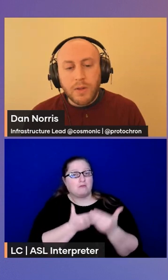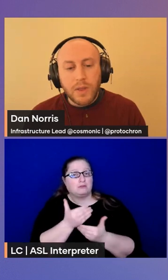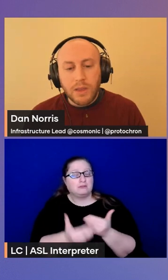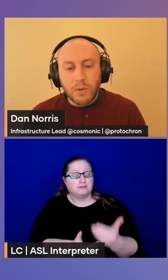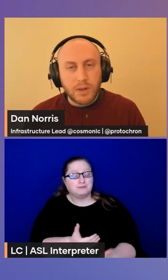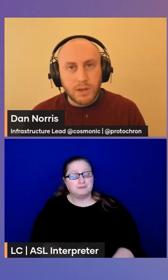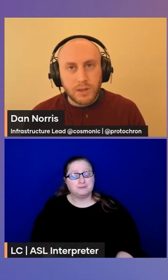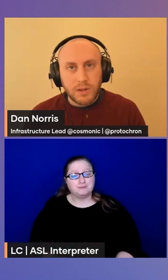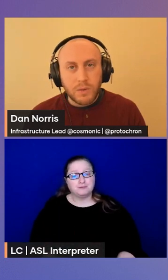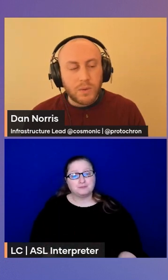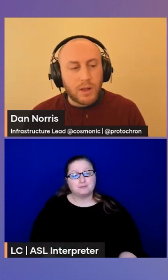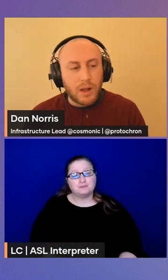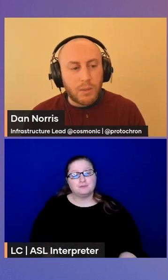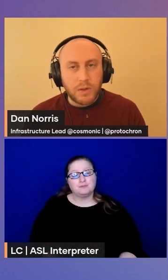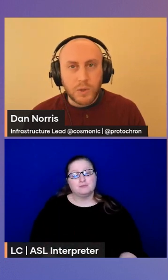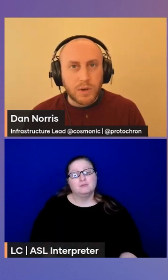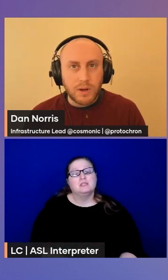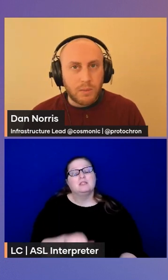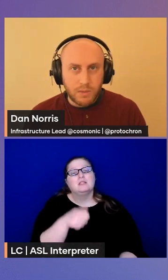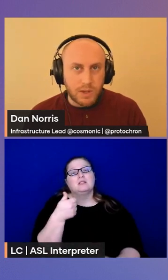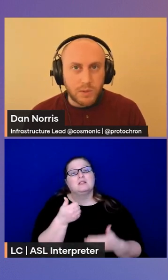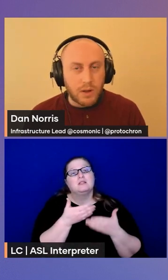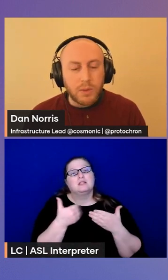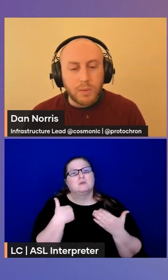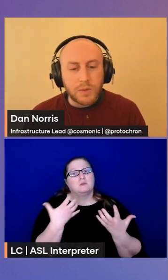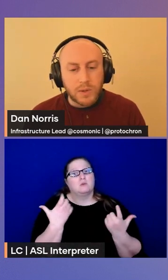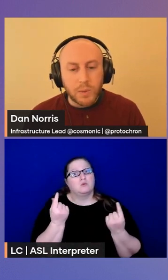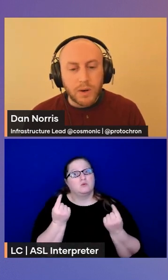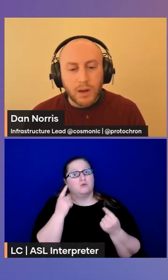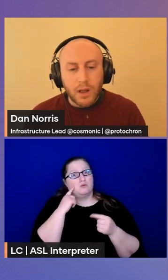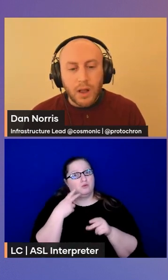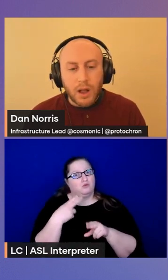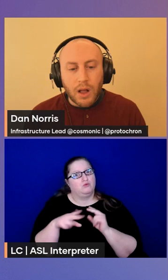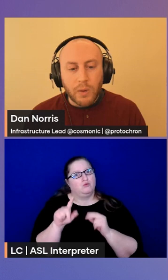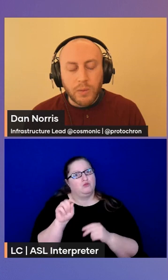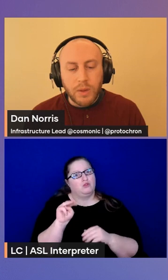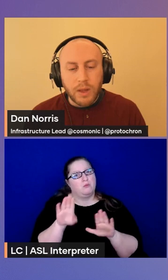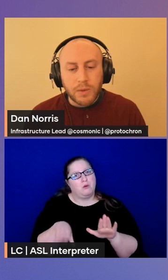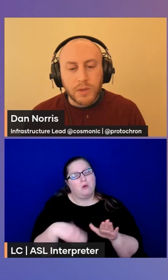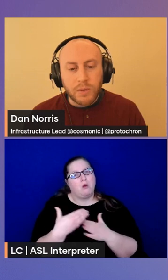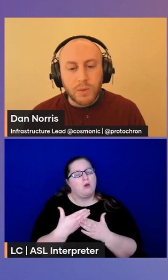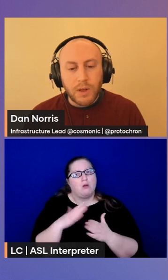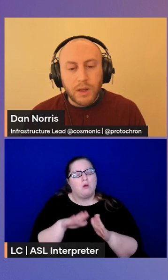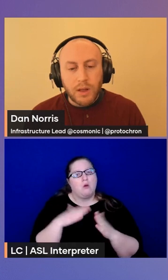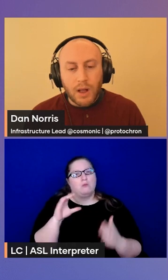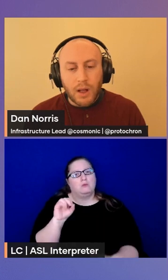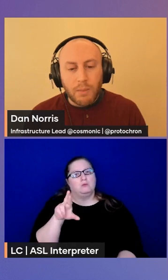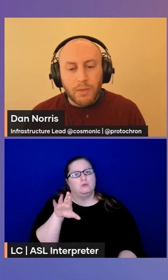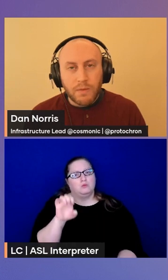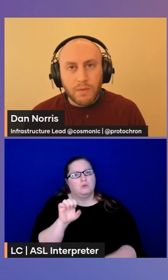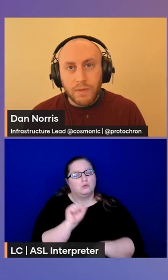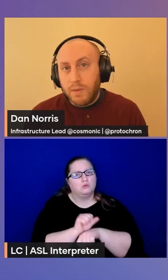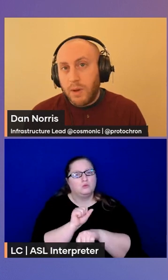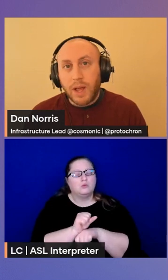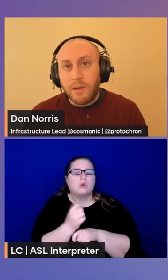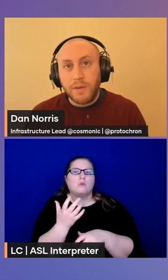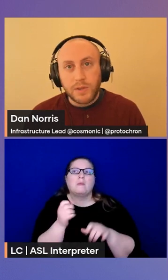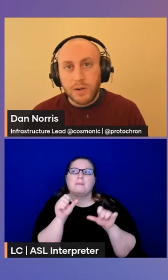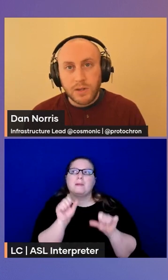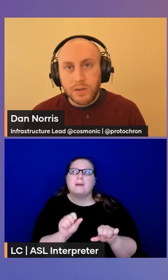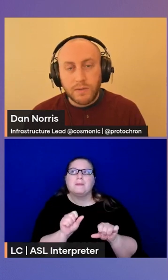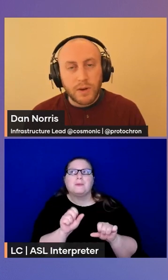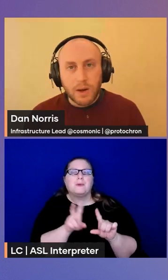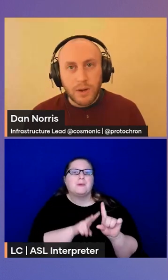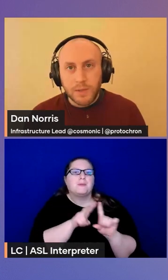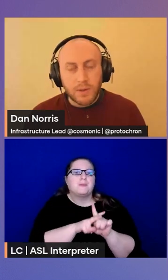another thing that we're looking to do in the short term, this would all be open source work, would be able to apply